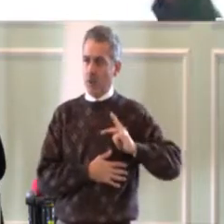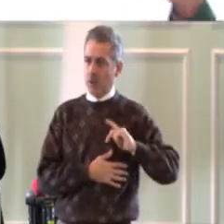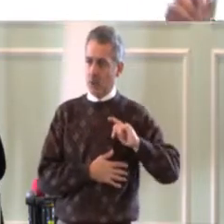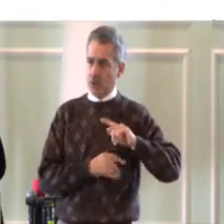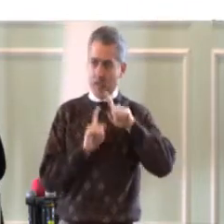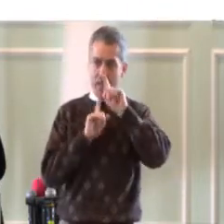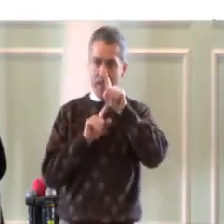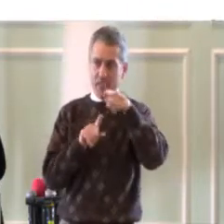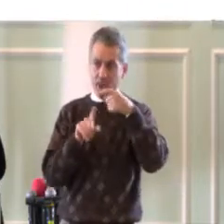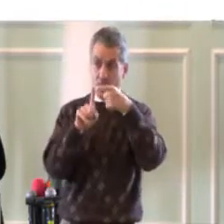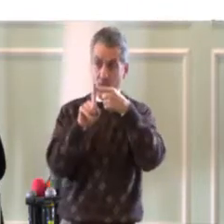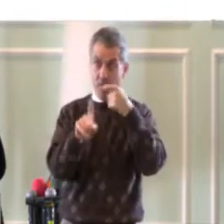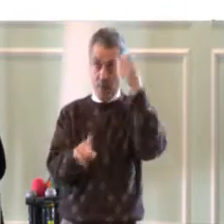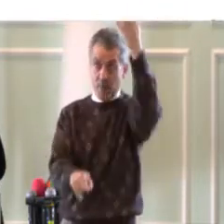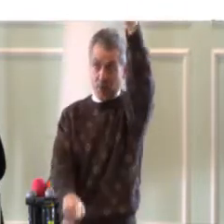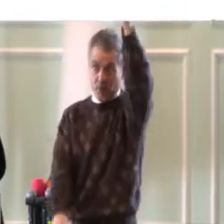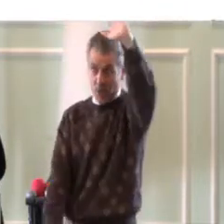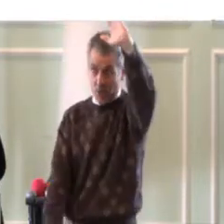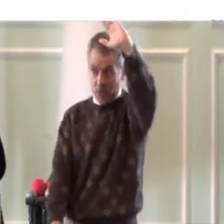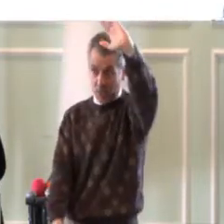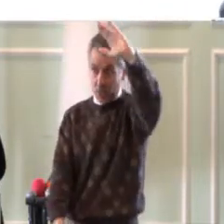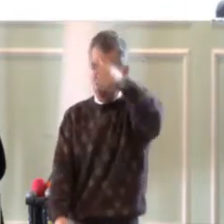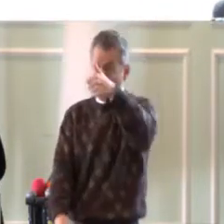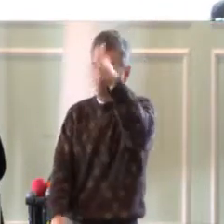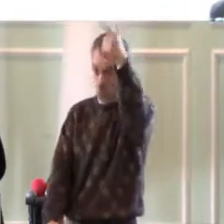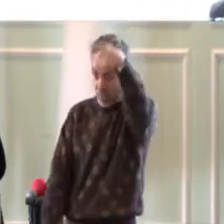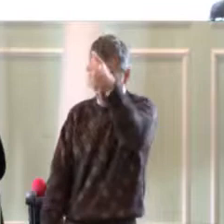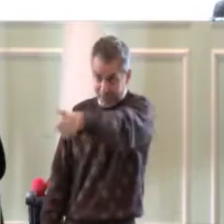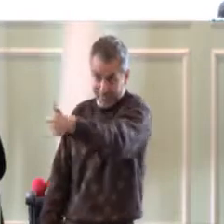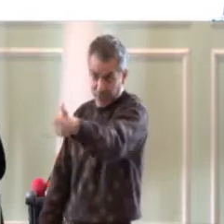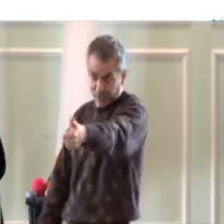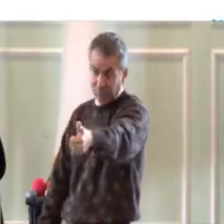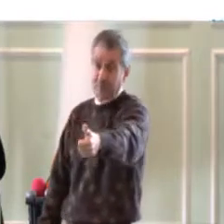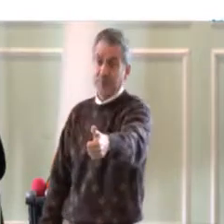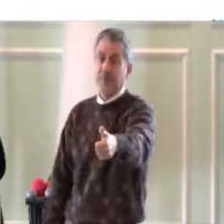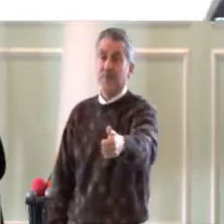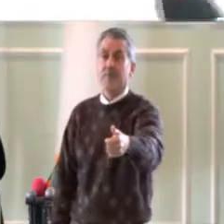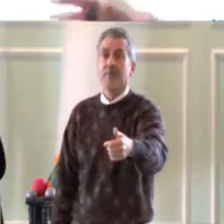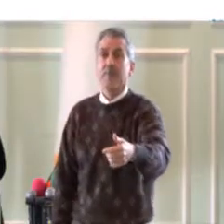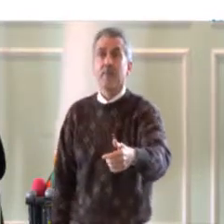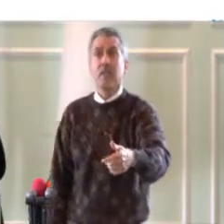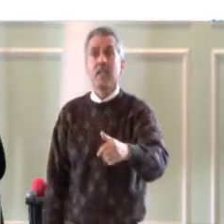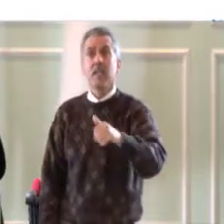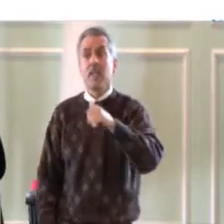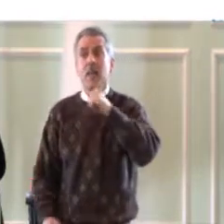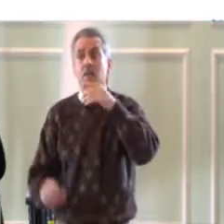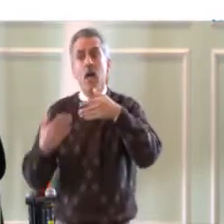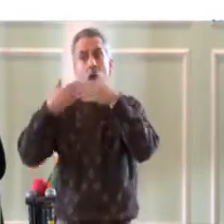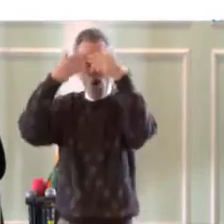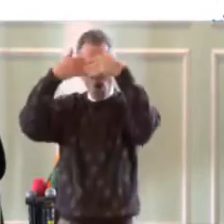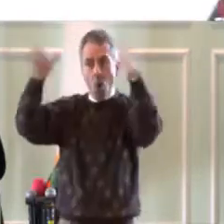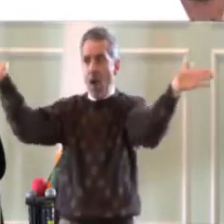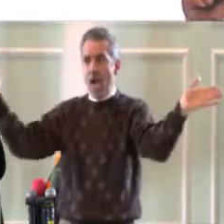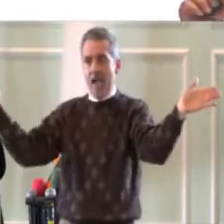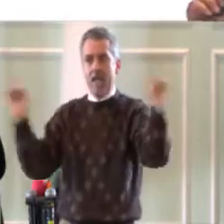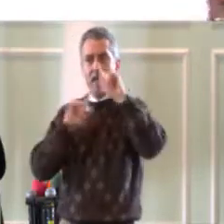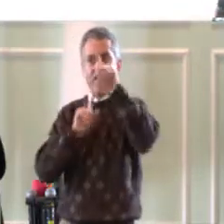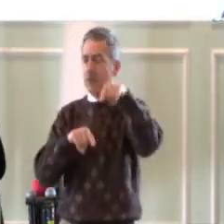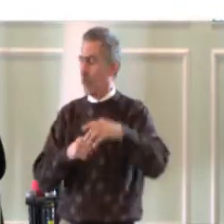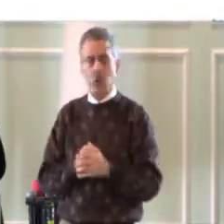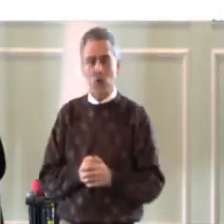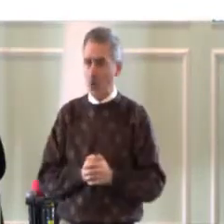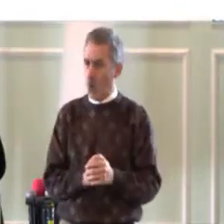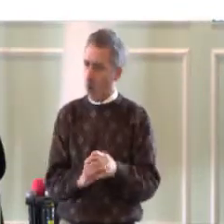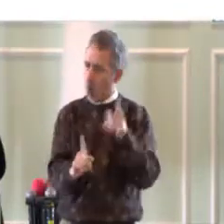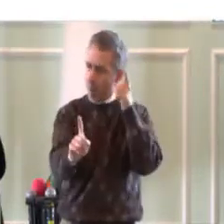from God to Job himself. This was not a general answer. This was a personal answer